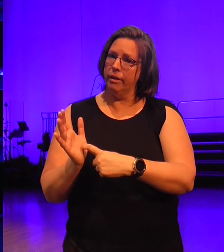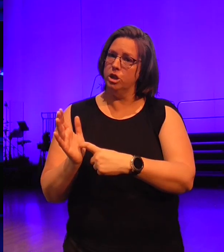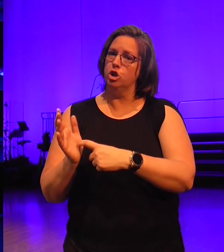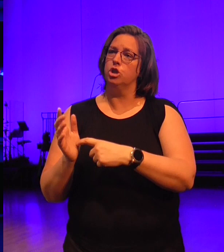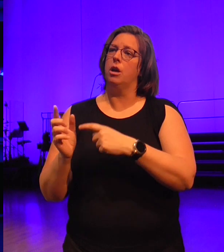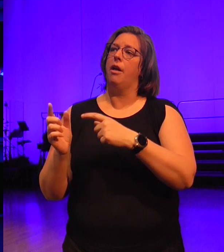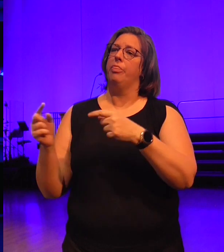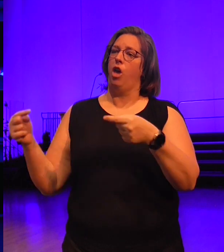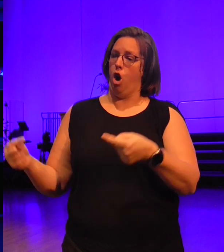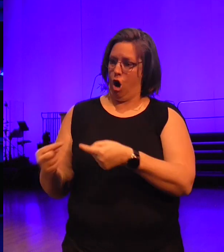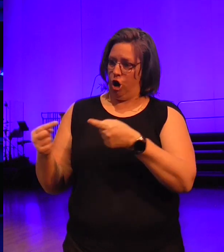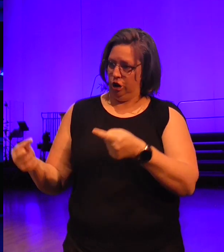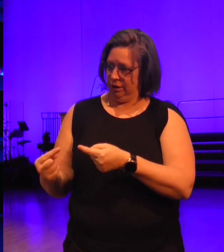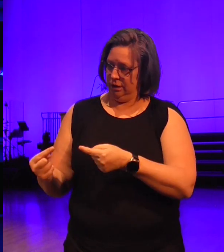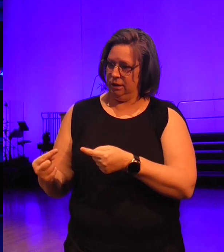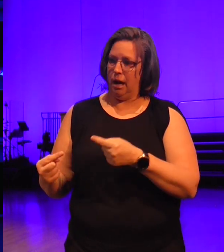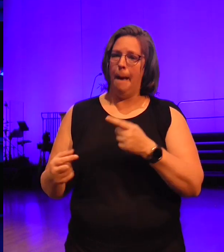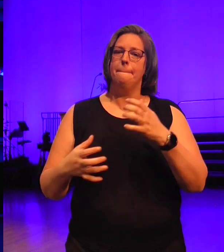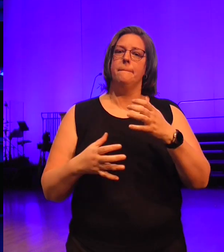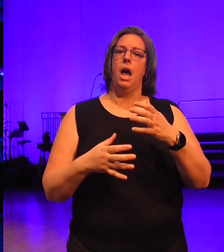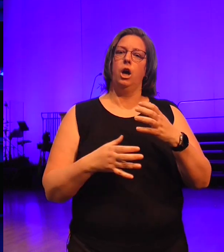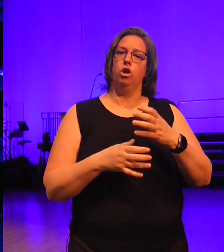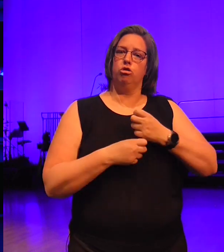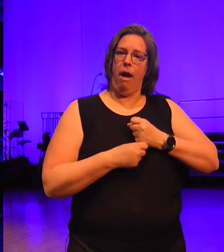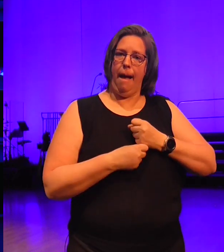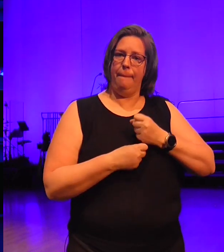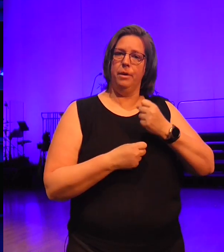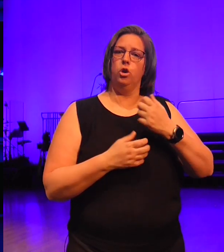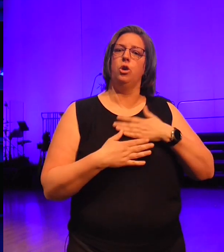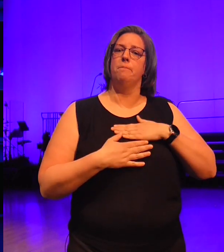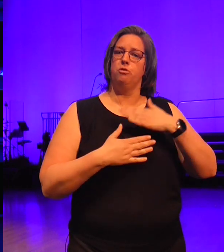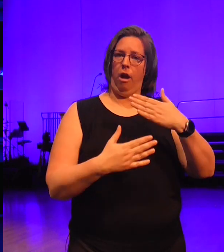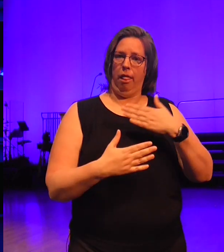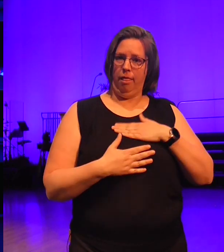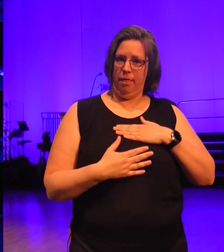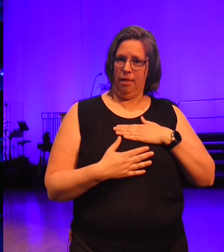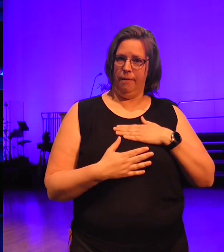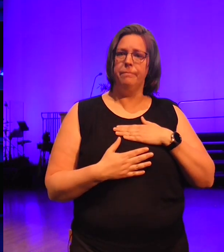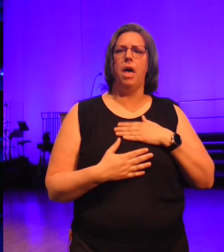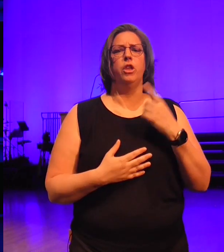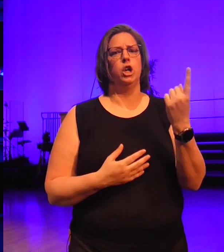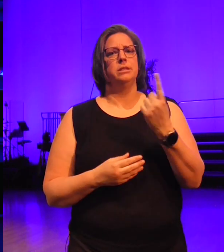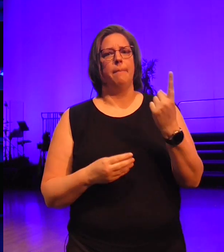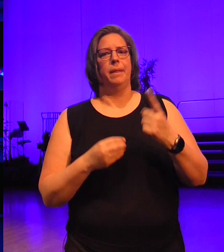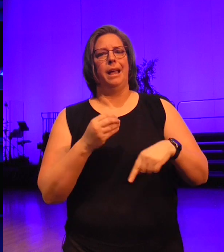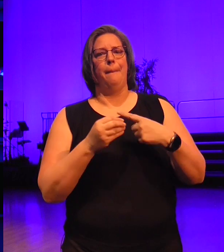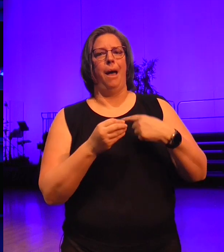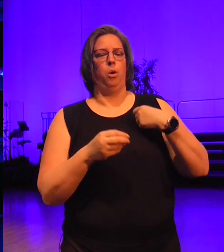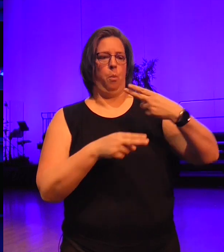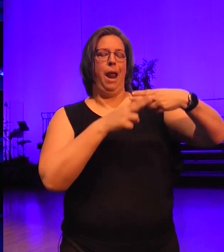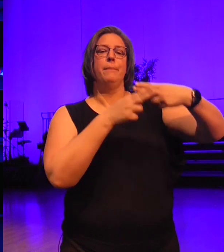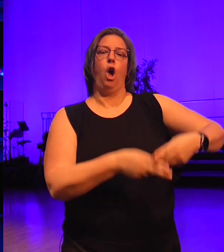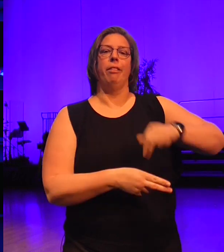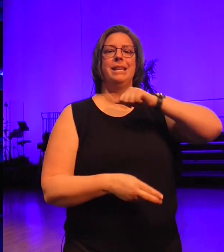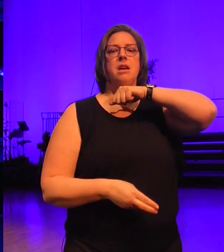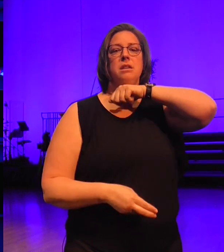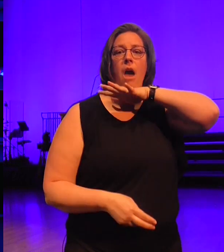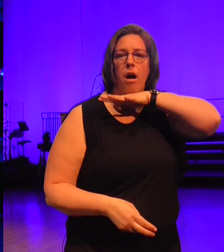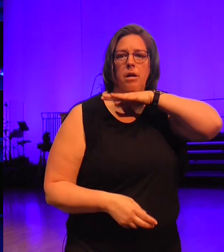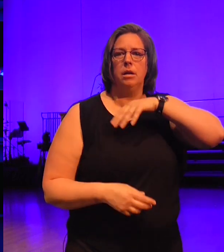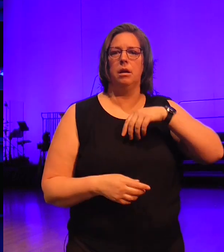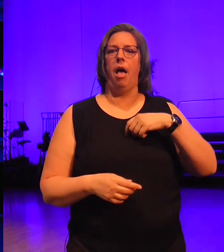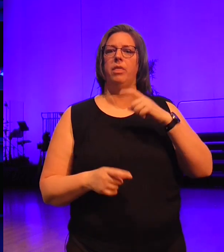breath. There's something about human nature, what I'll call yuck consciousness today, that wants to go right where the